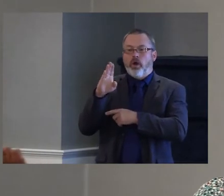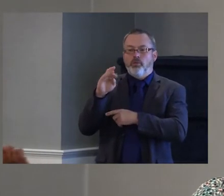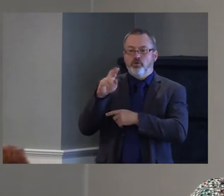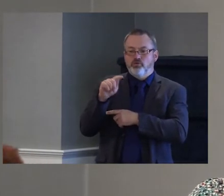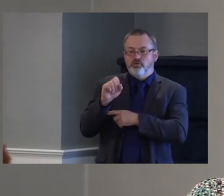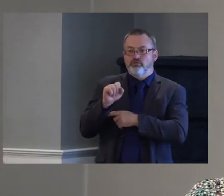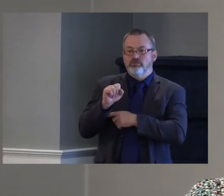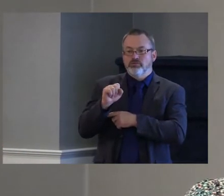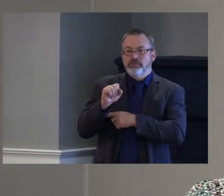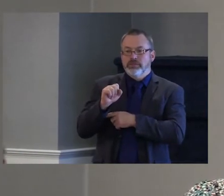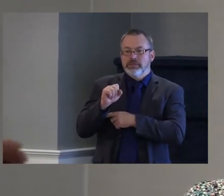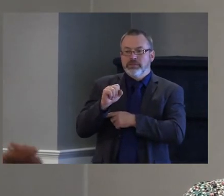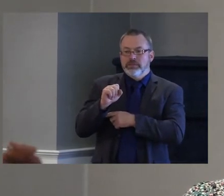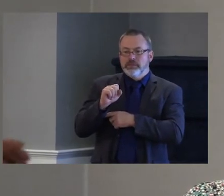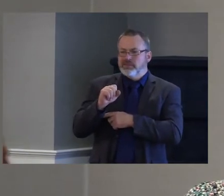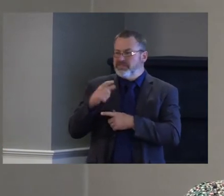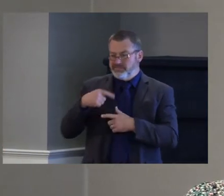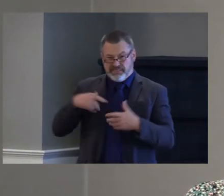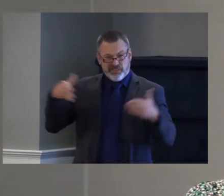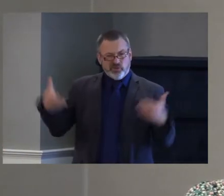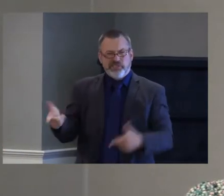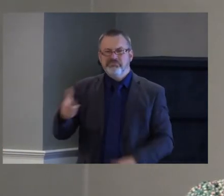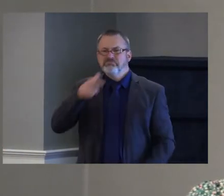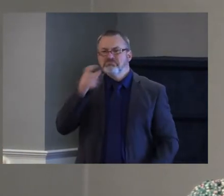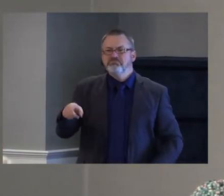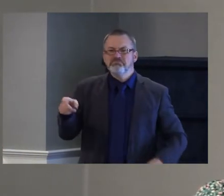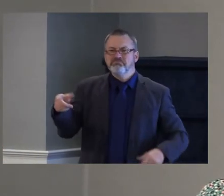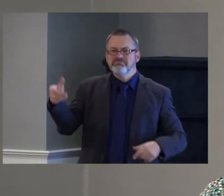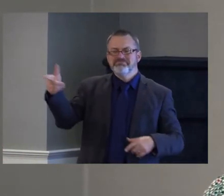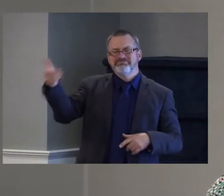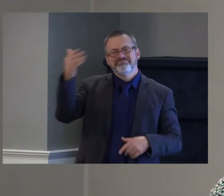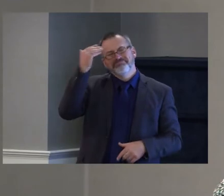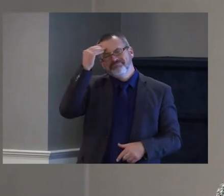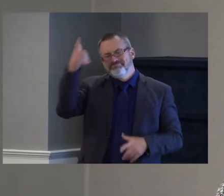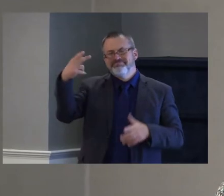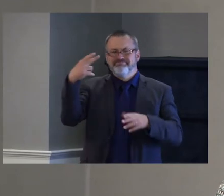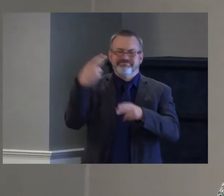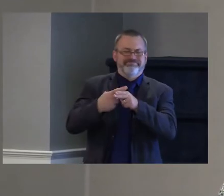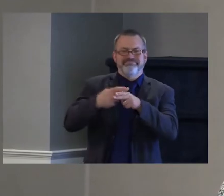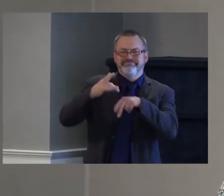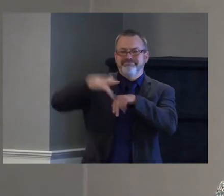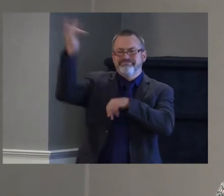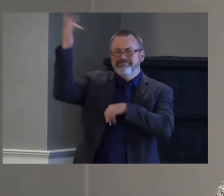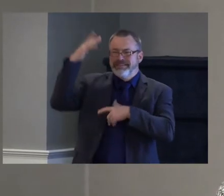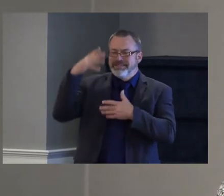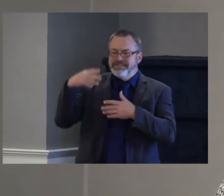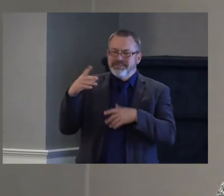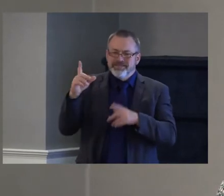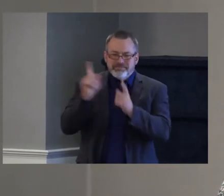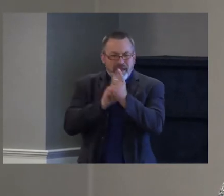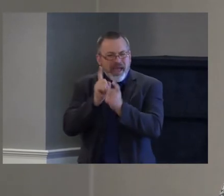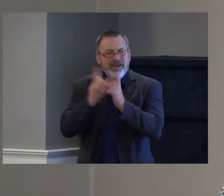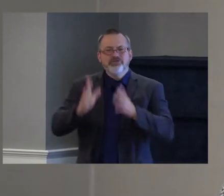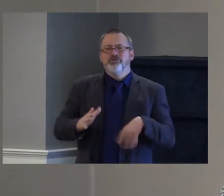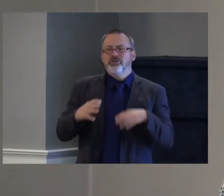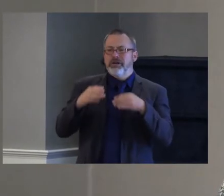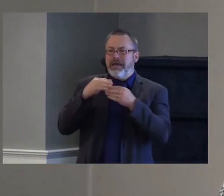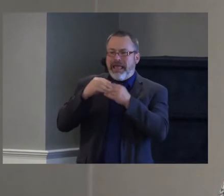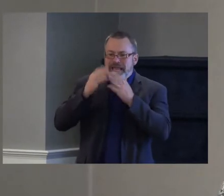a mentor and a leader in disability rights and the psychiatric survivor movement. I've had the pleasure of knowing Marty for over